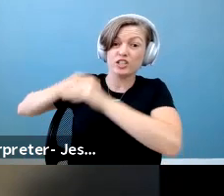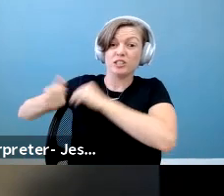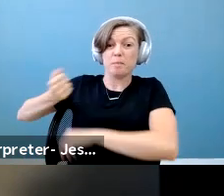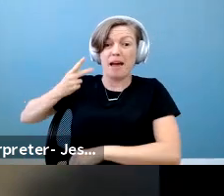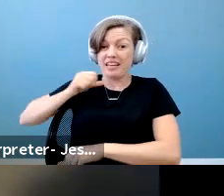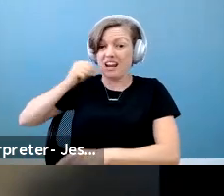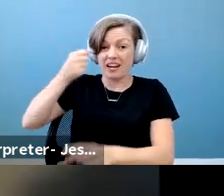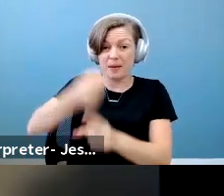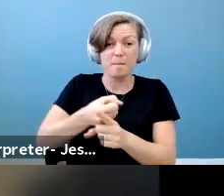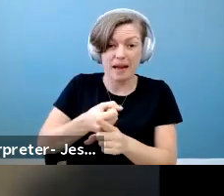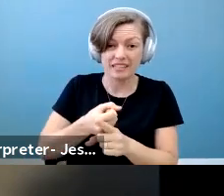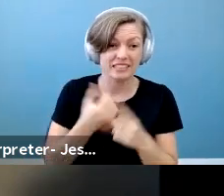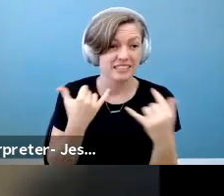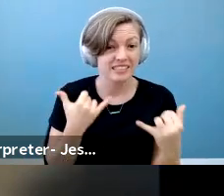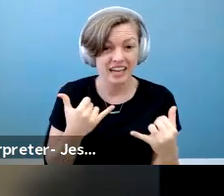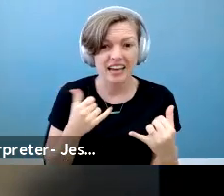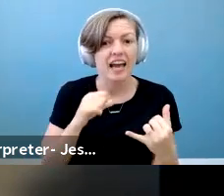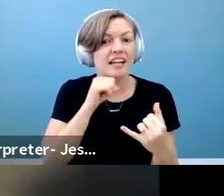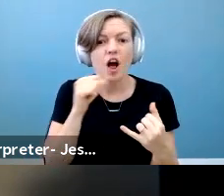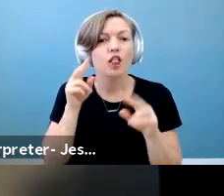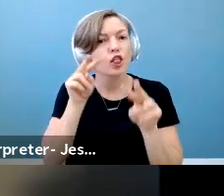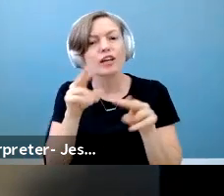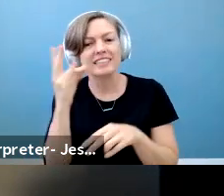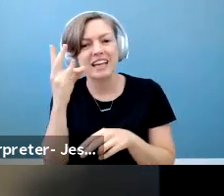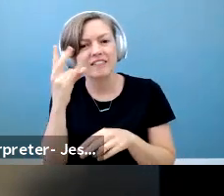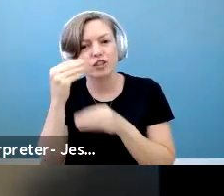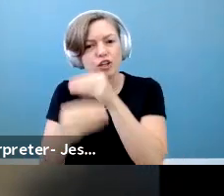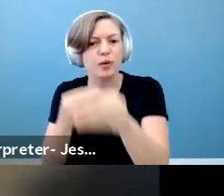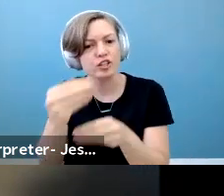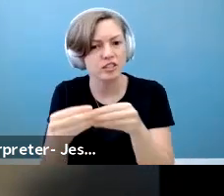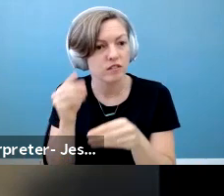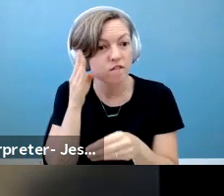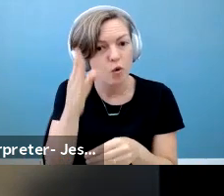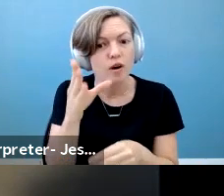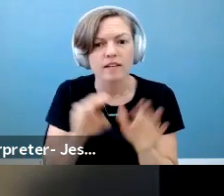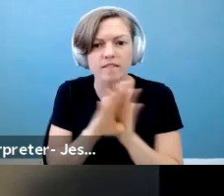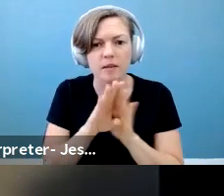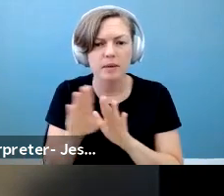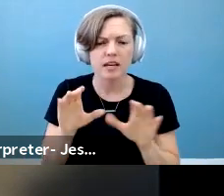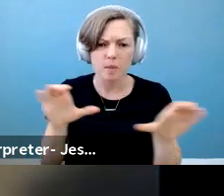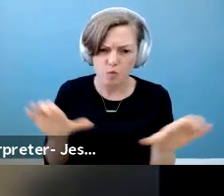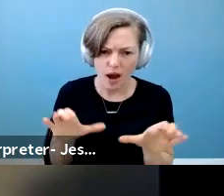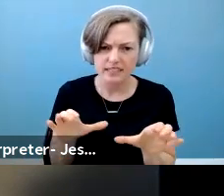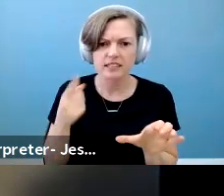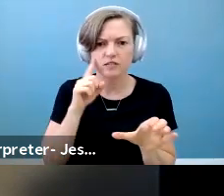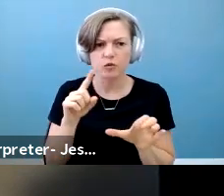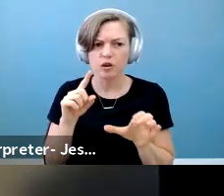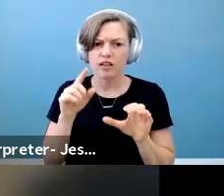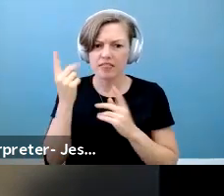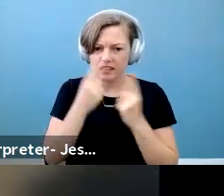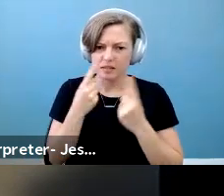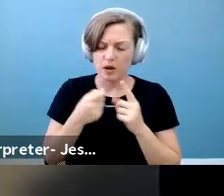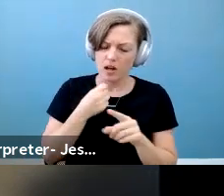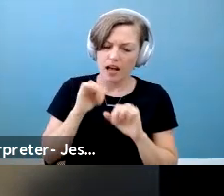today, and we're not looking 7 generations forward and developing a practice of thinking about the possible impacts of our